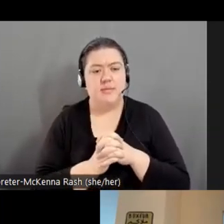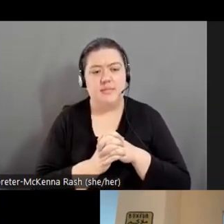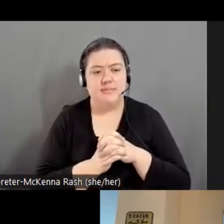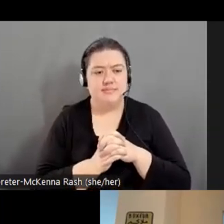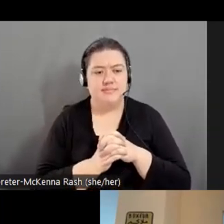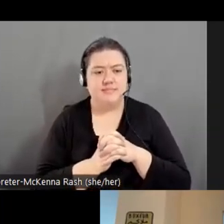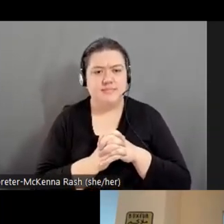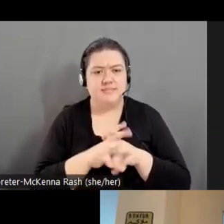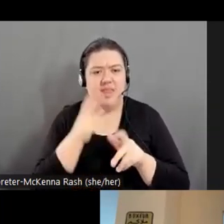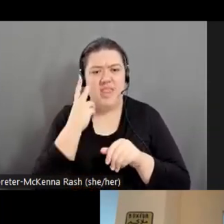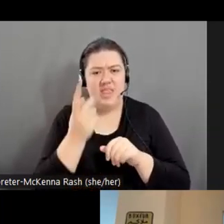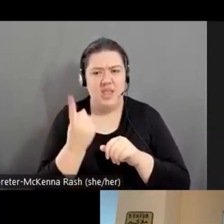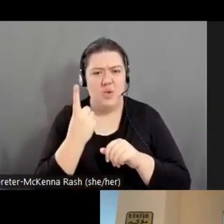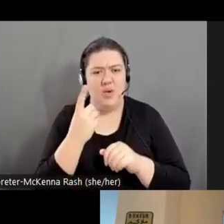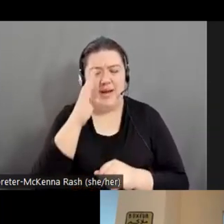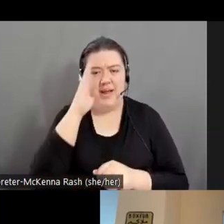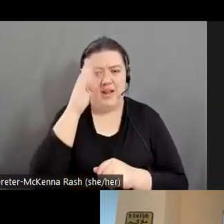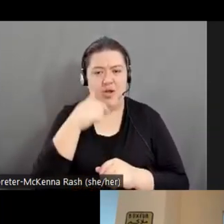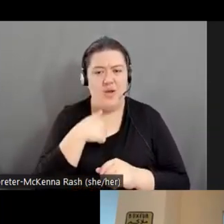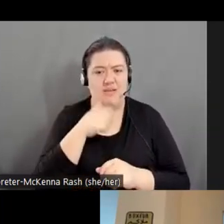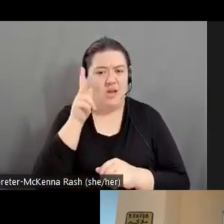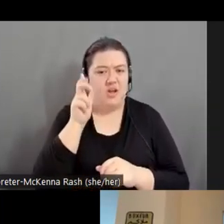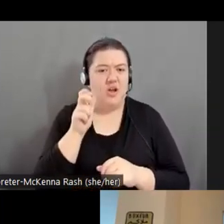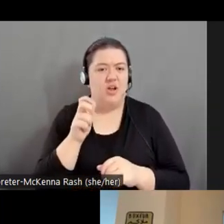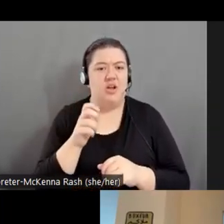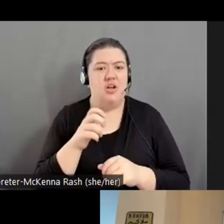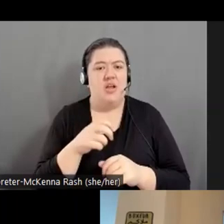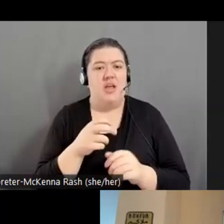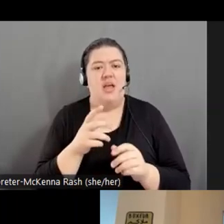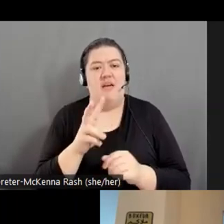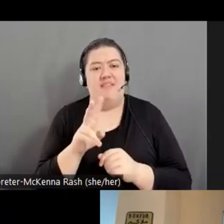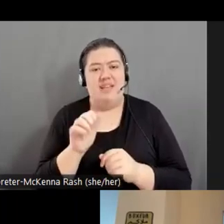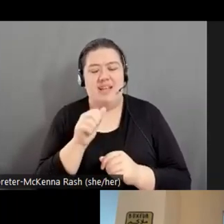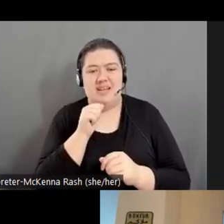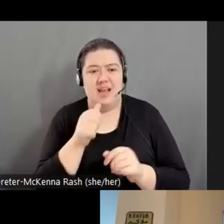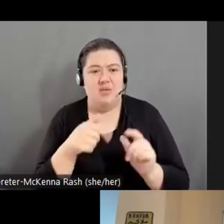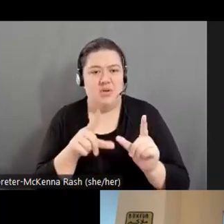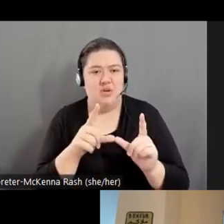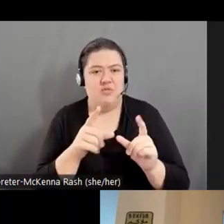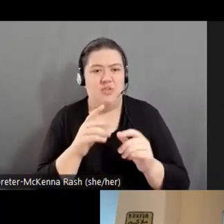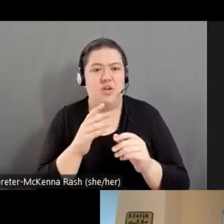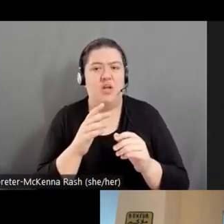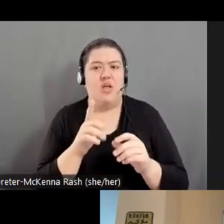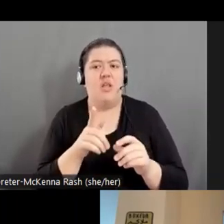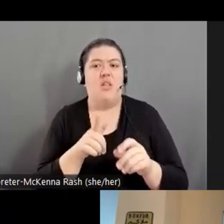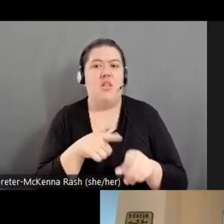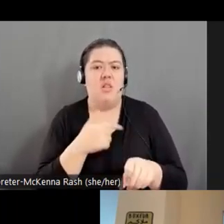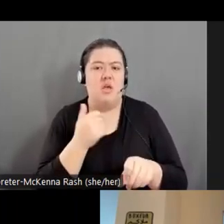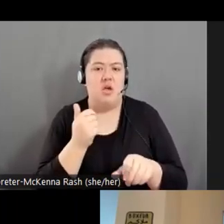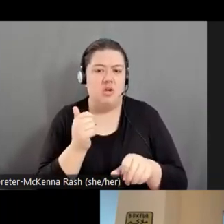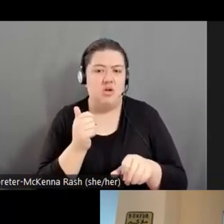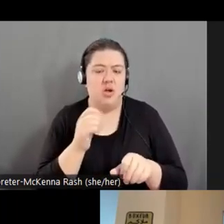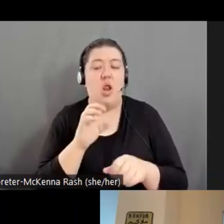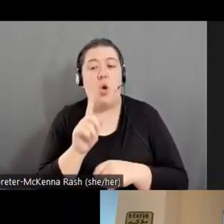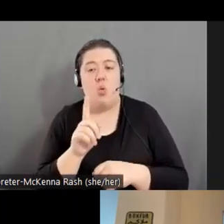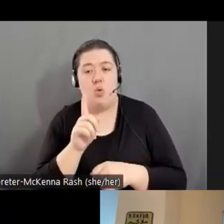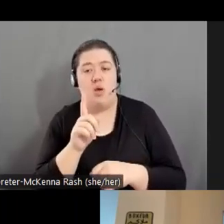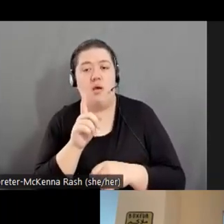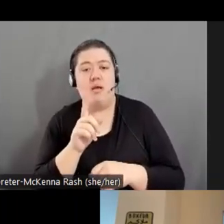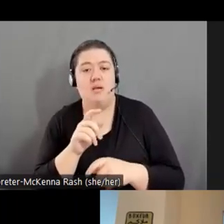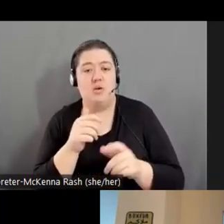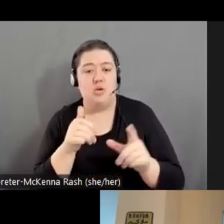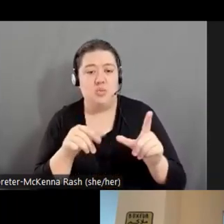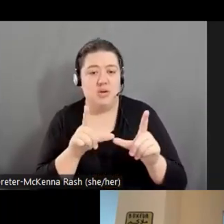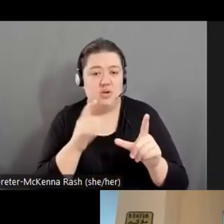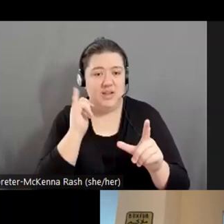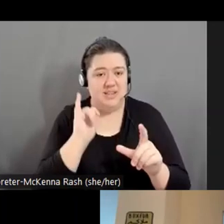I see one here. "Hello, I've heard that an O-1 visa being renewed for longer than one. Heard of an O-1 being renewed. Is that possible for performing visual artists?